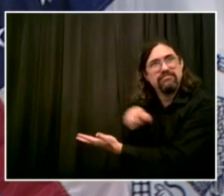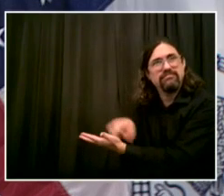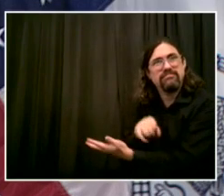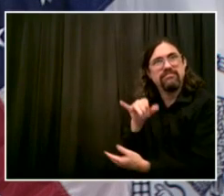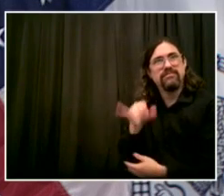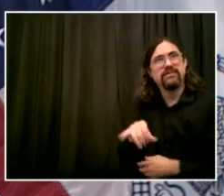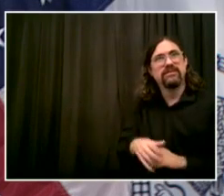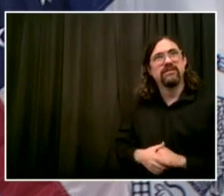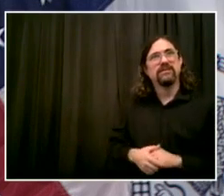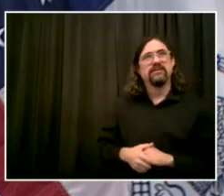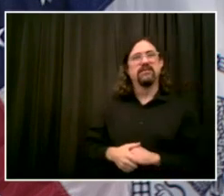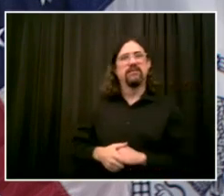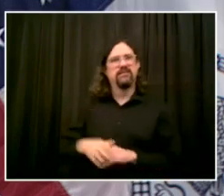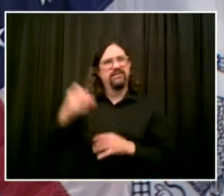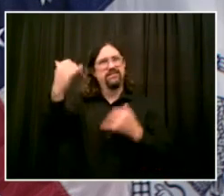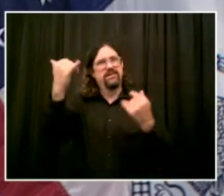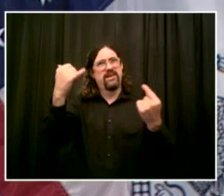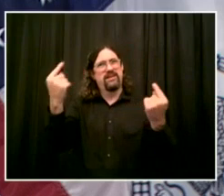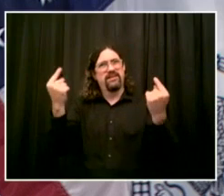very well.